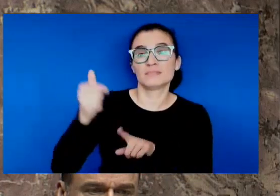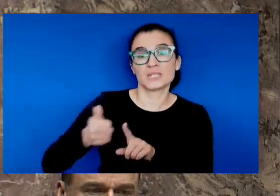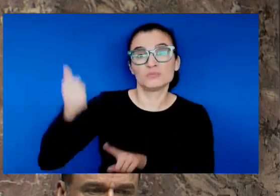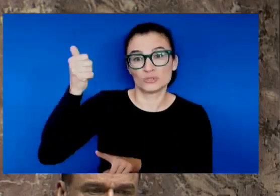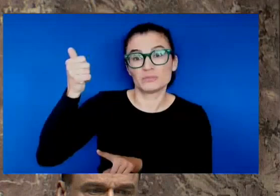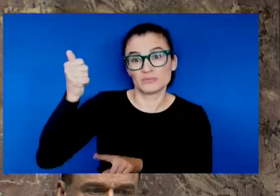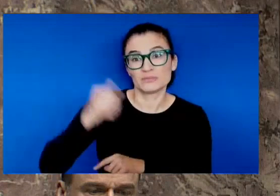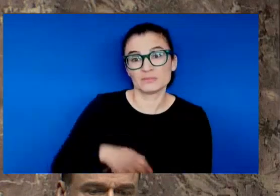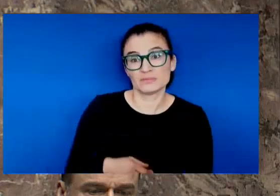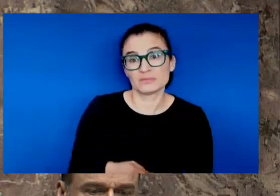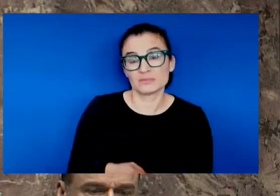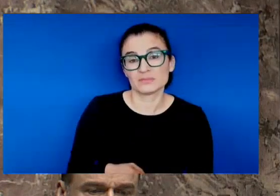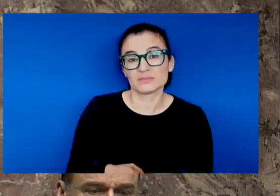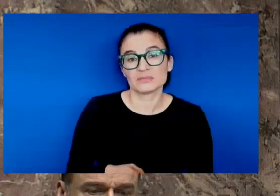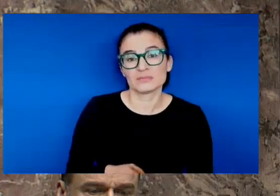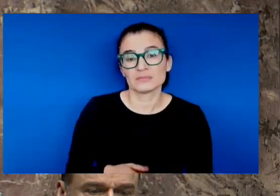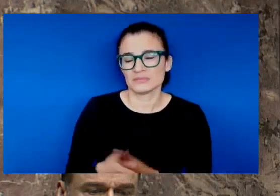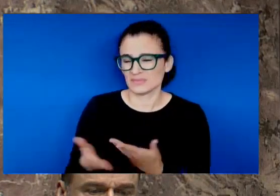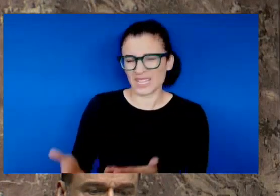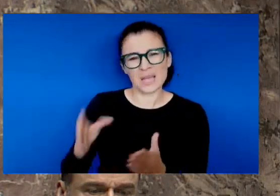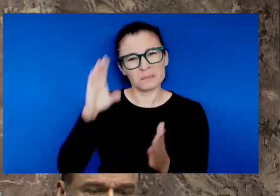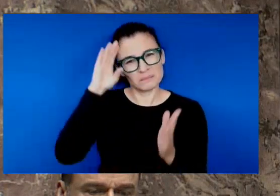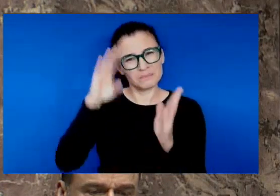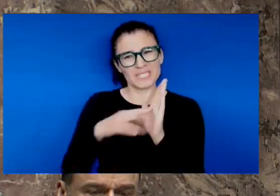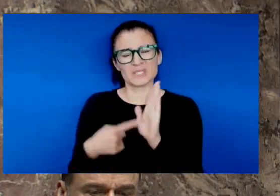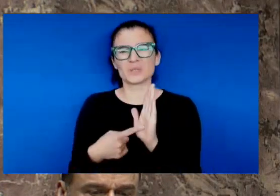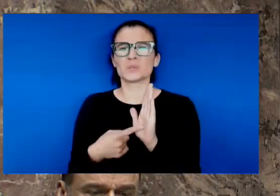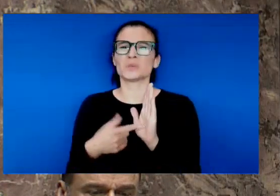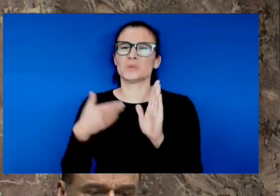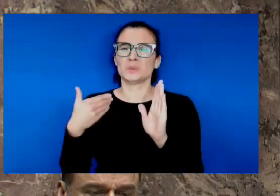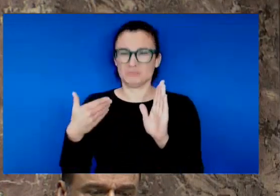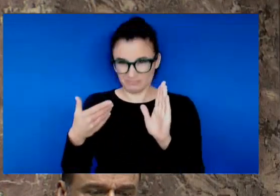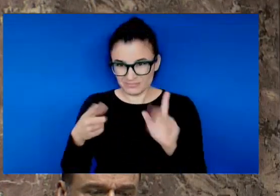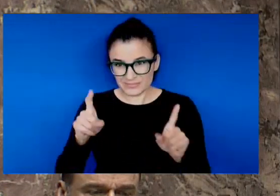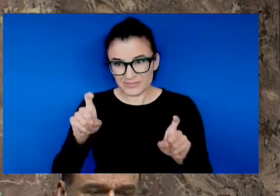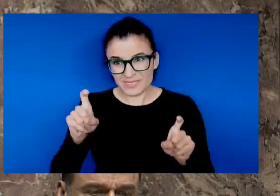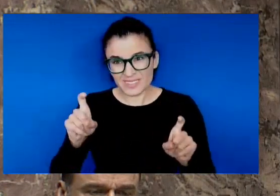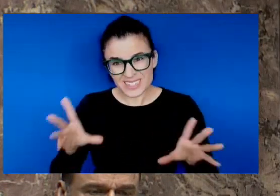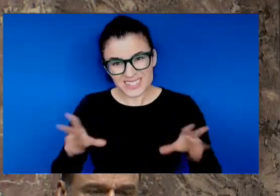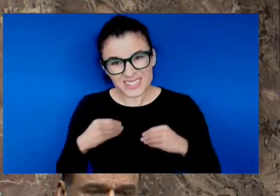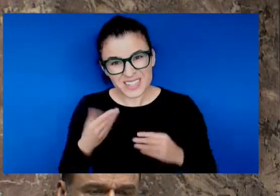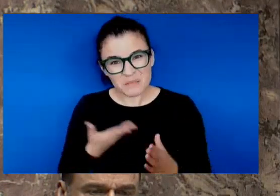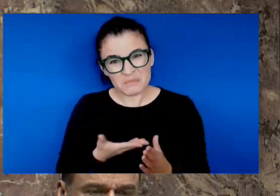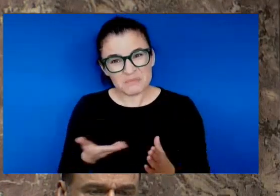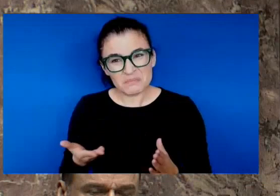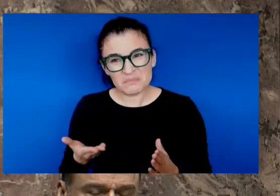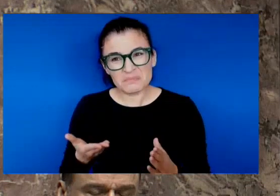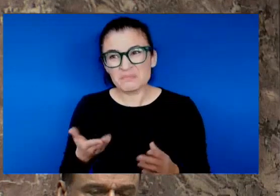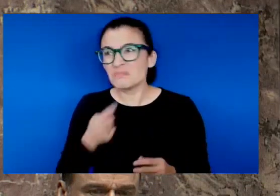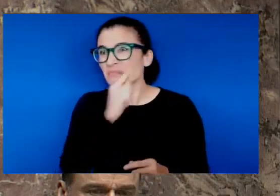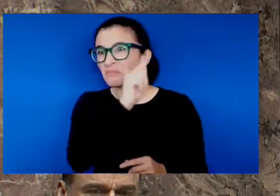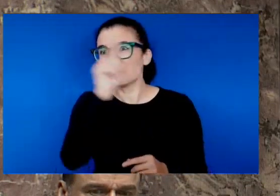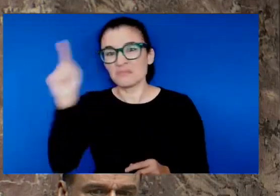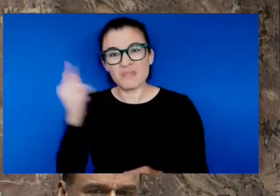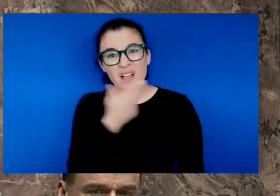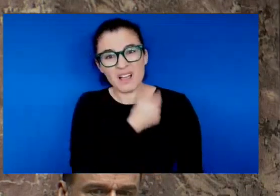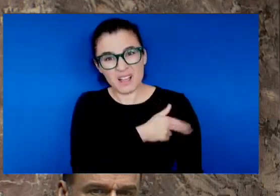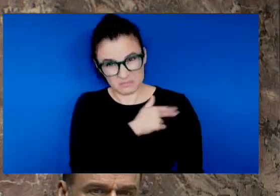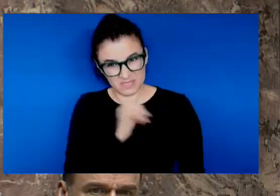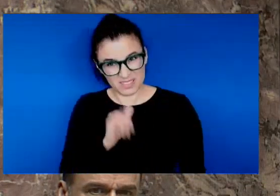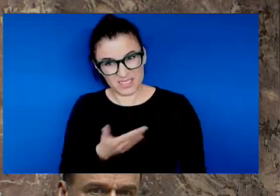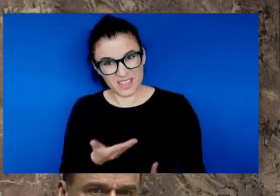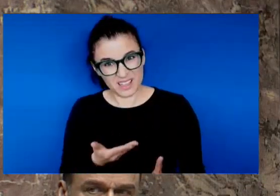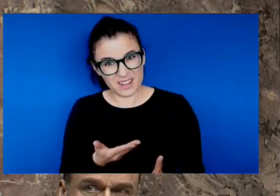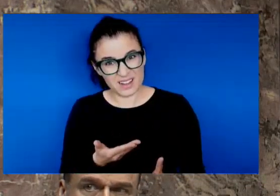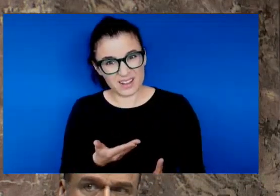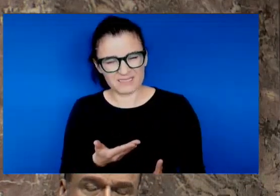way acceptable in any hospital in this province? When will the Premier take responsibility for the lack of